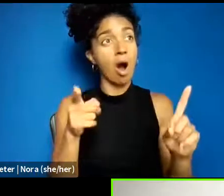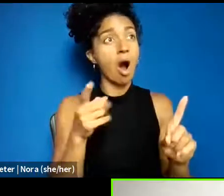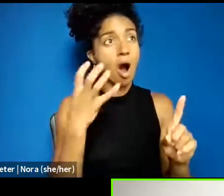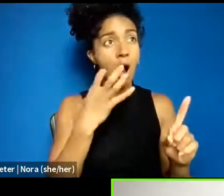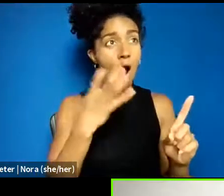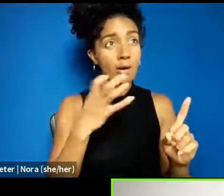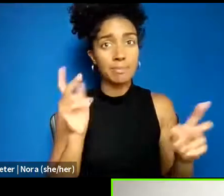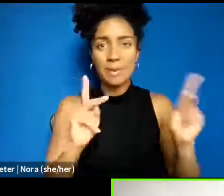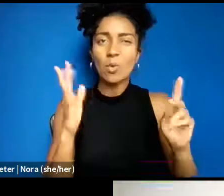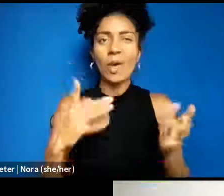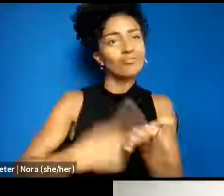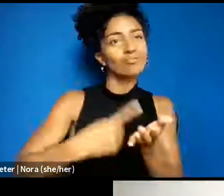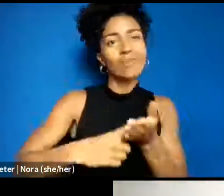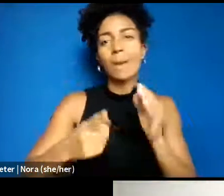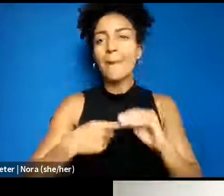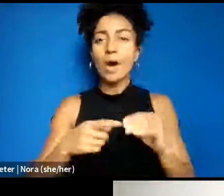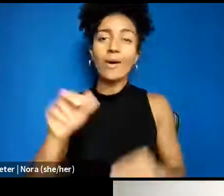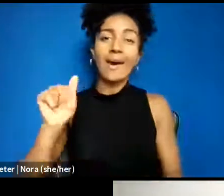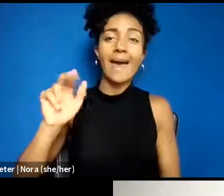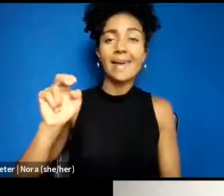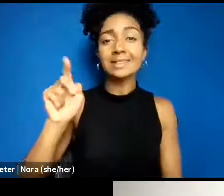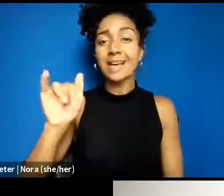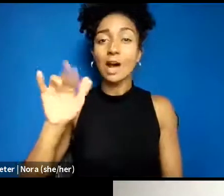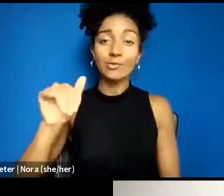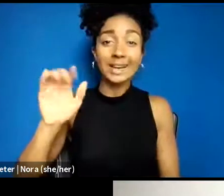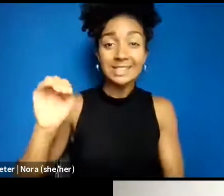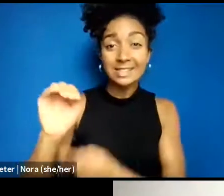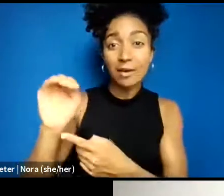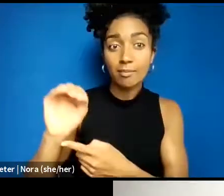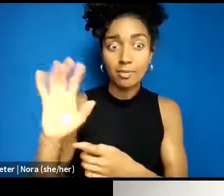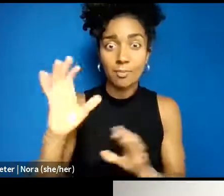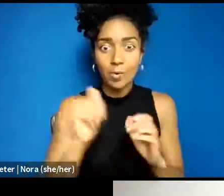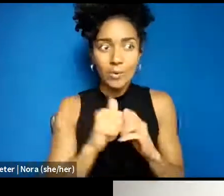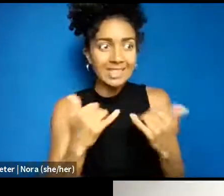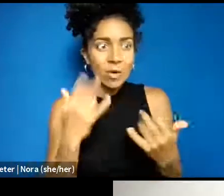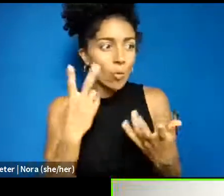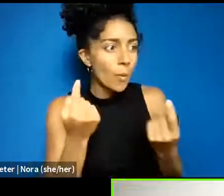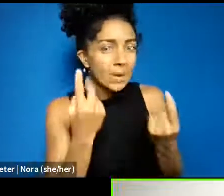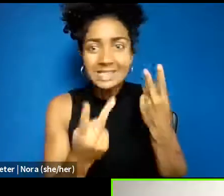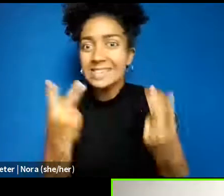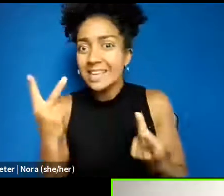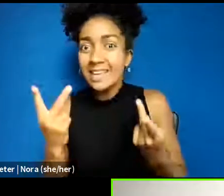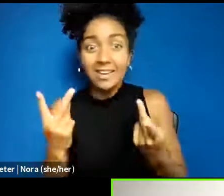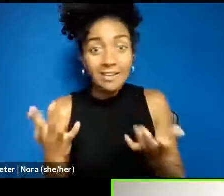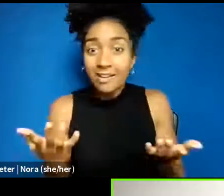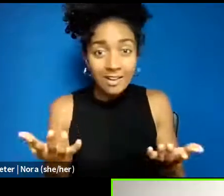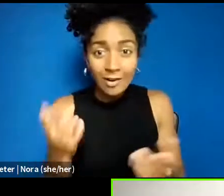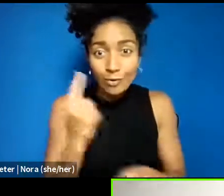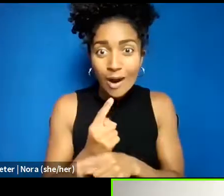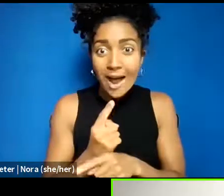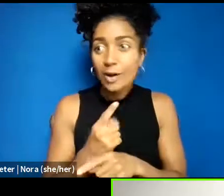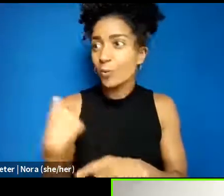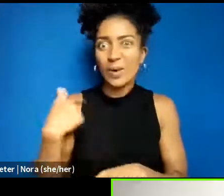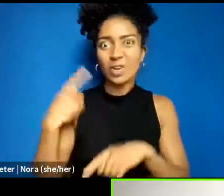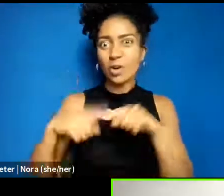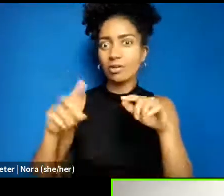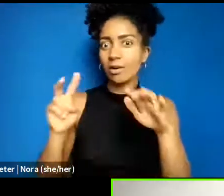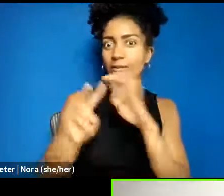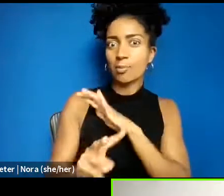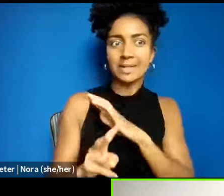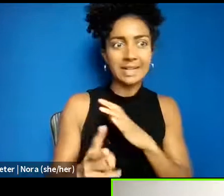Mm-mm. No. I think that's a victory. I think that's a victory. That's a win, right? That we've shifted the